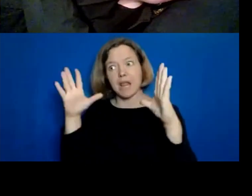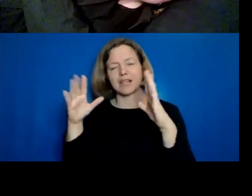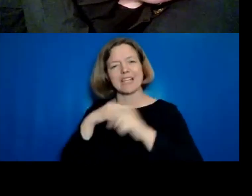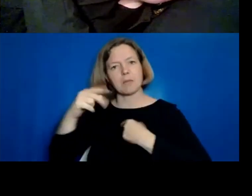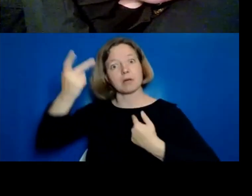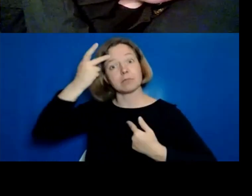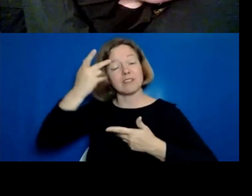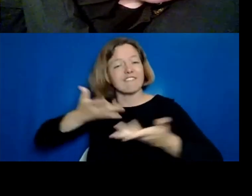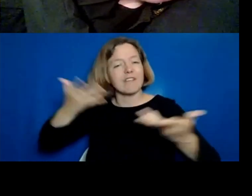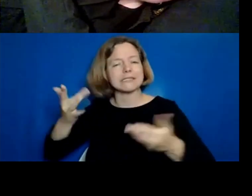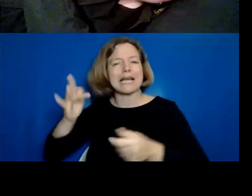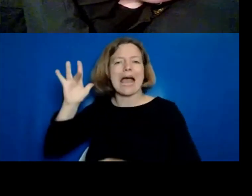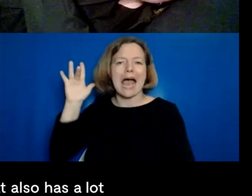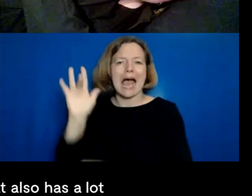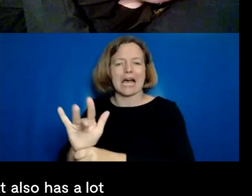curating.